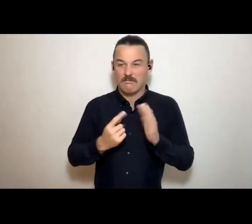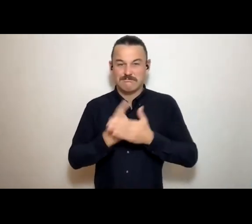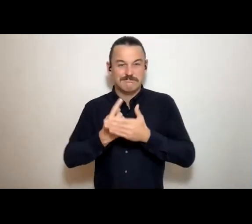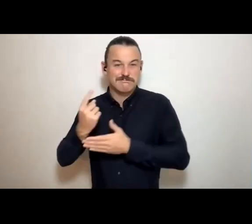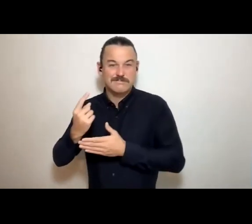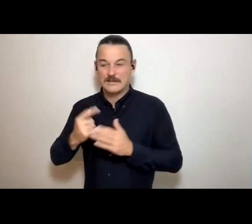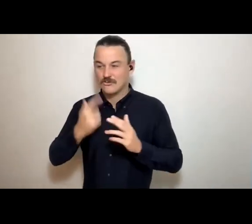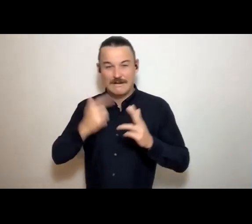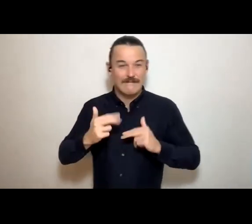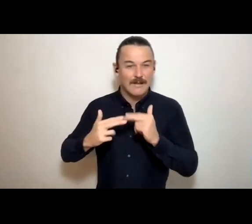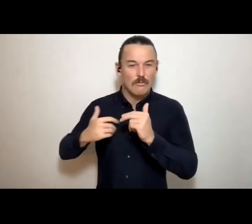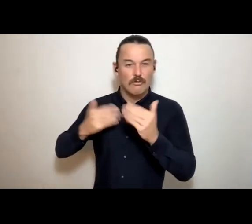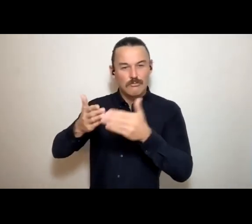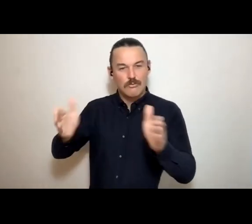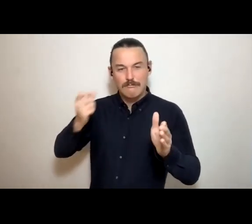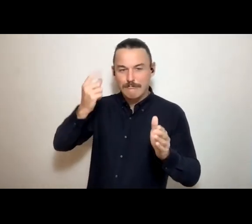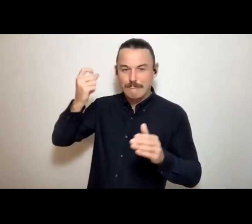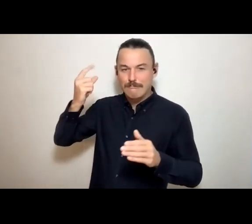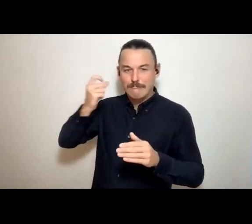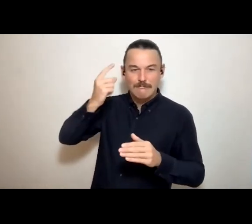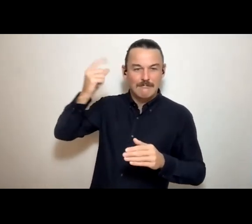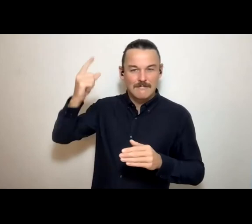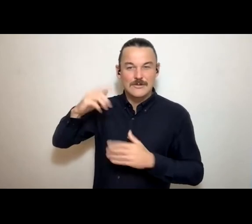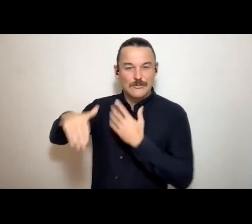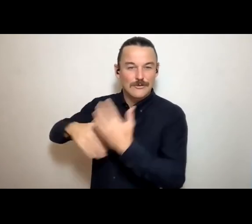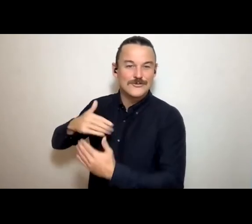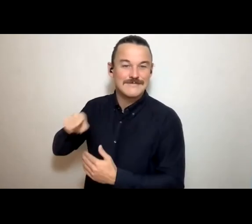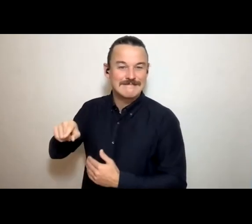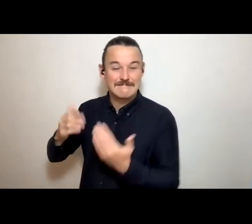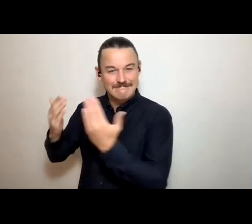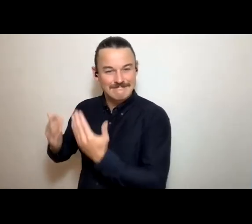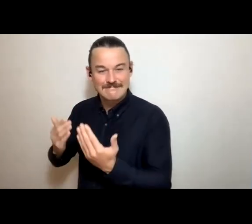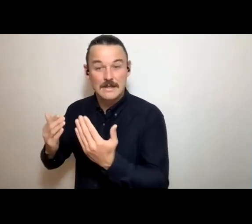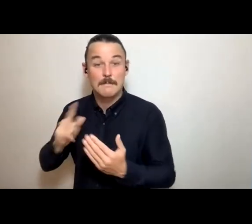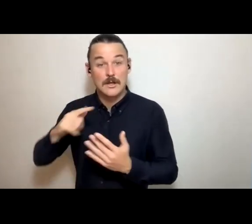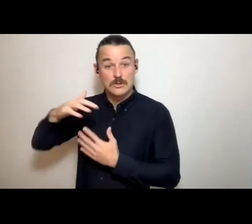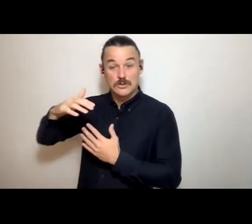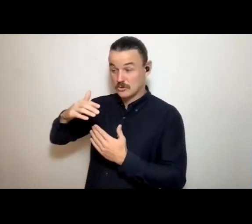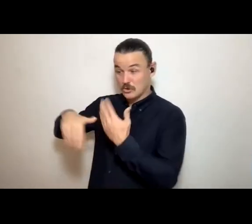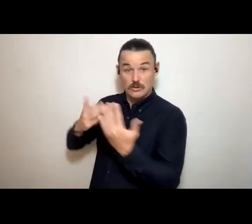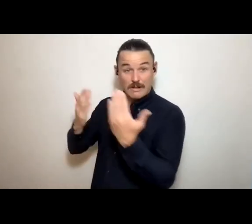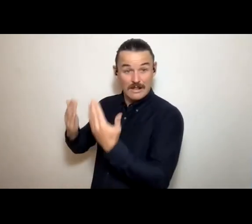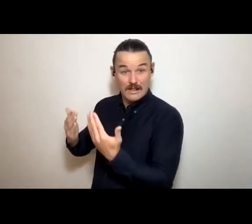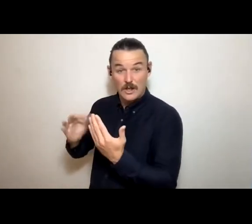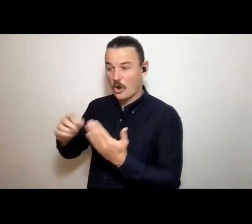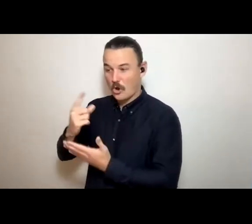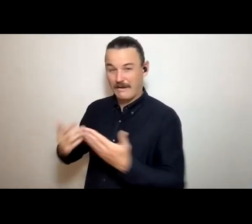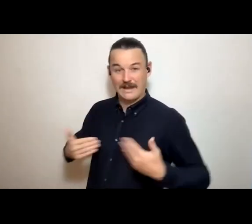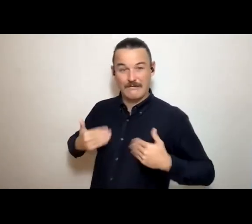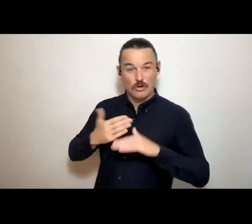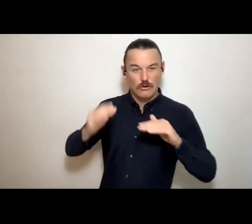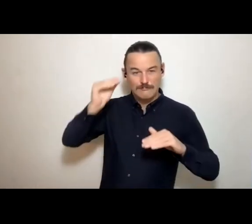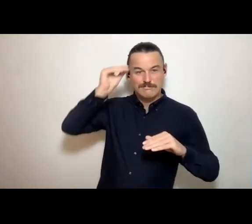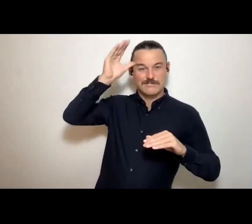understandings. But sociology does not just give us new knowledge or new meanings. It gives